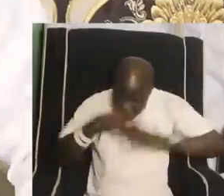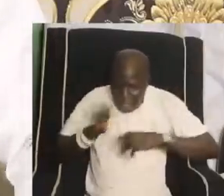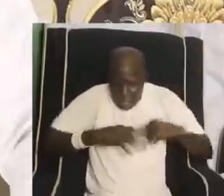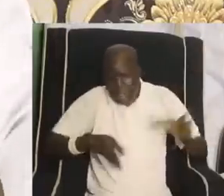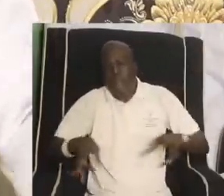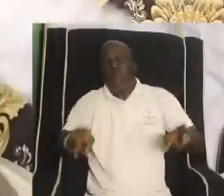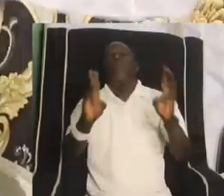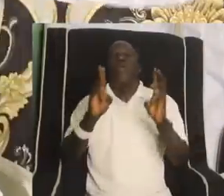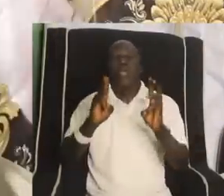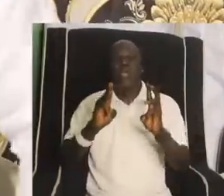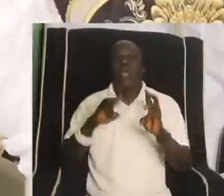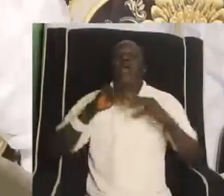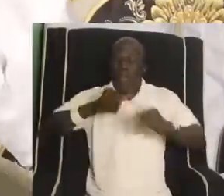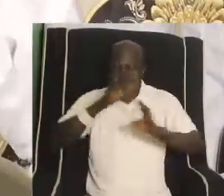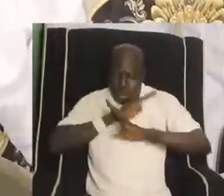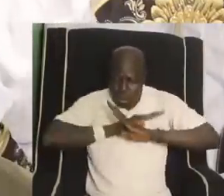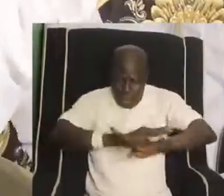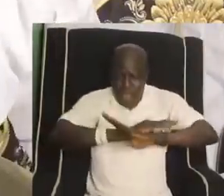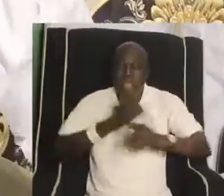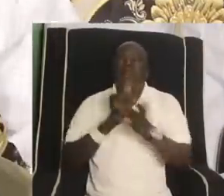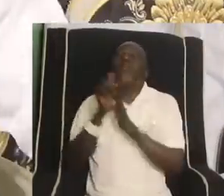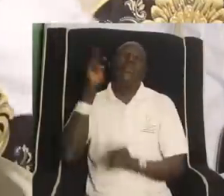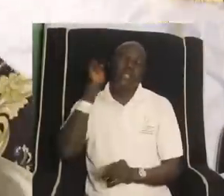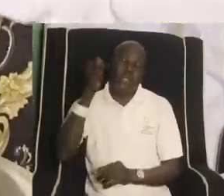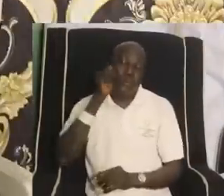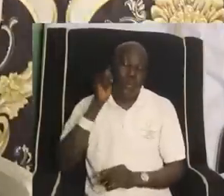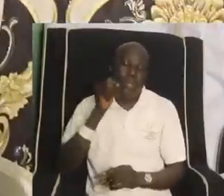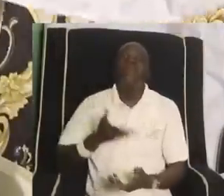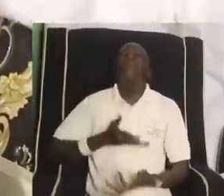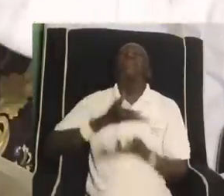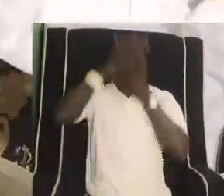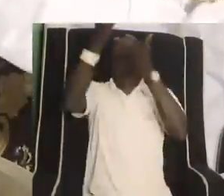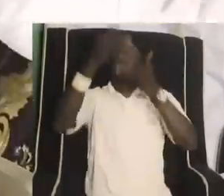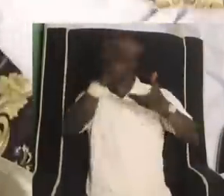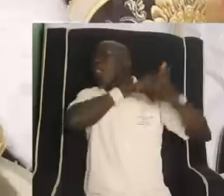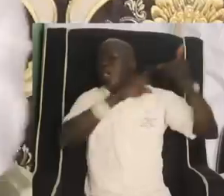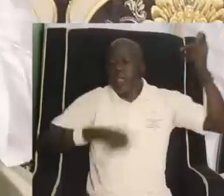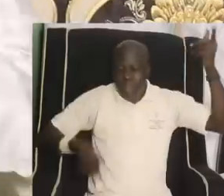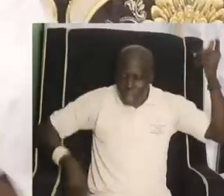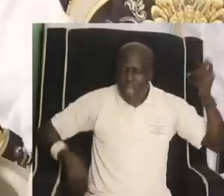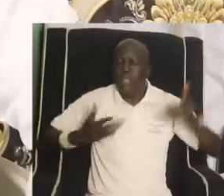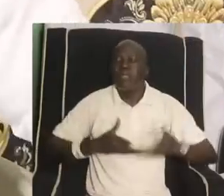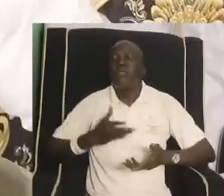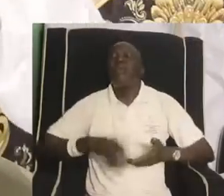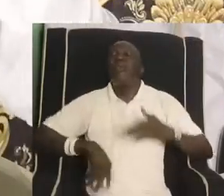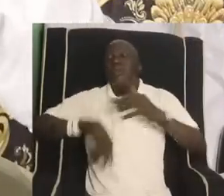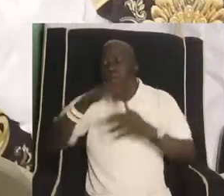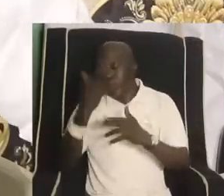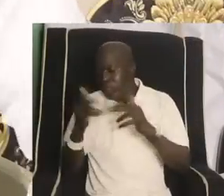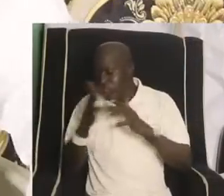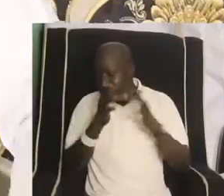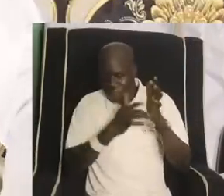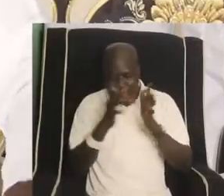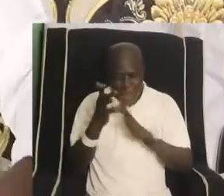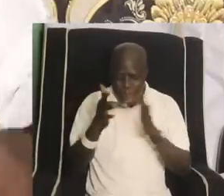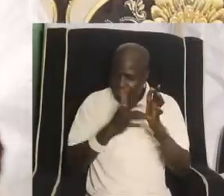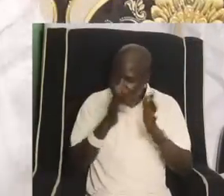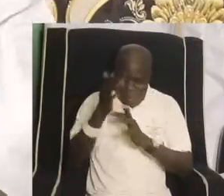That they will take it away. That is the enemy, Lord. To hinder my testimony. Why do you